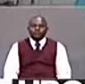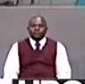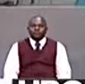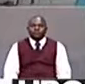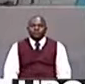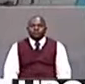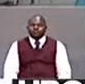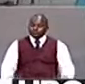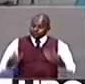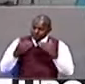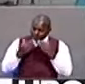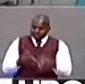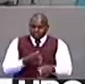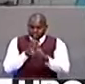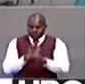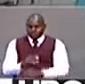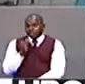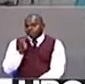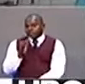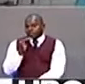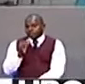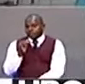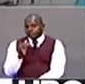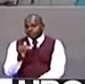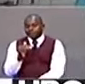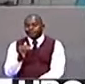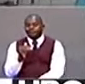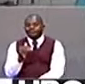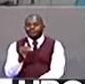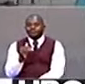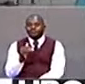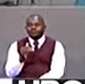Thank you, Right Honorable Speaker.